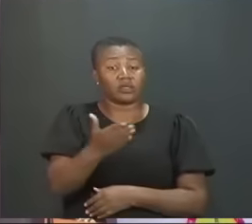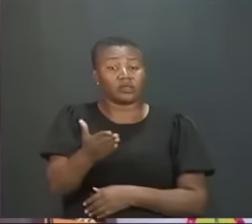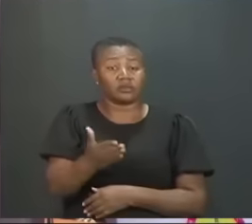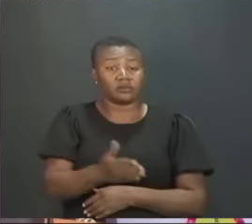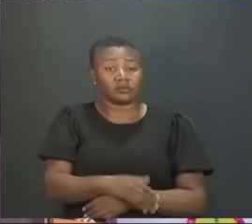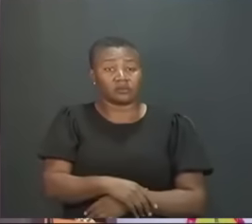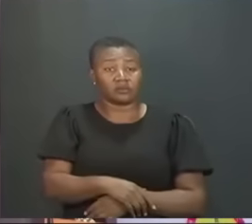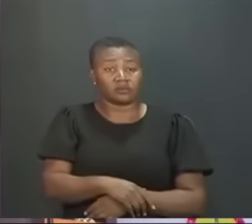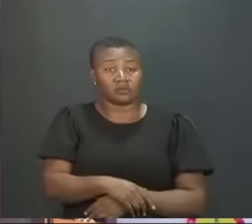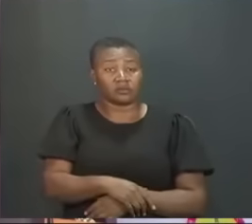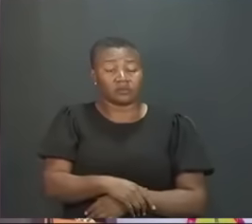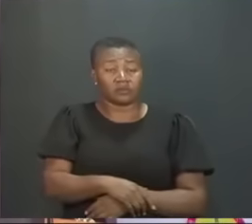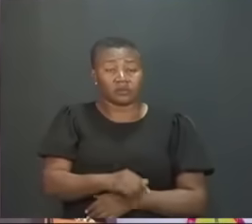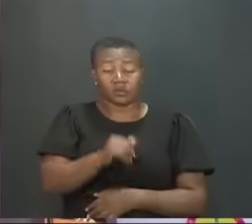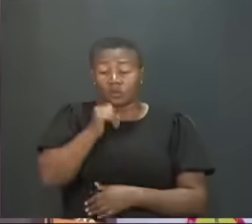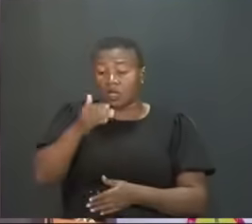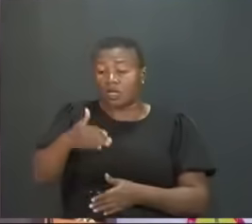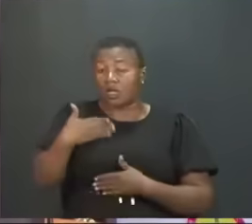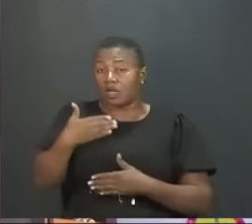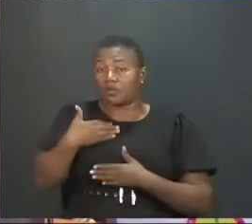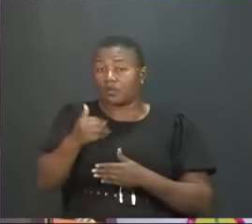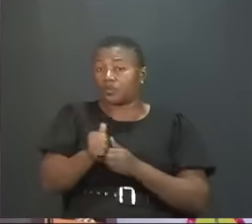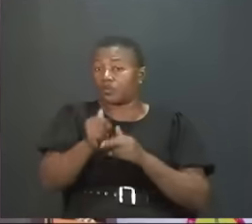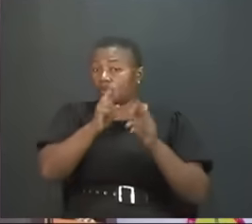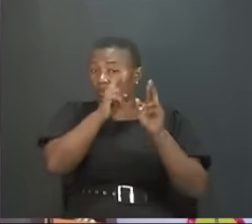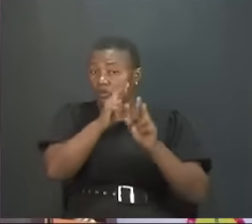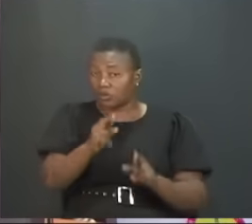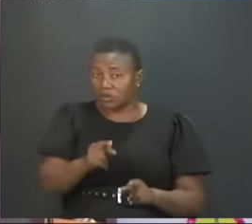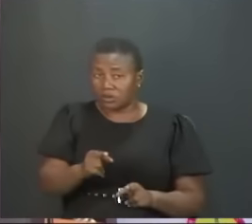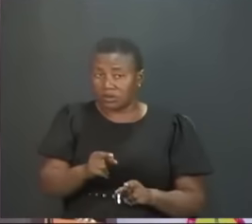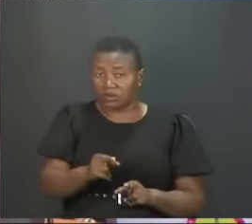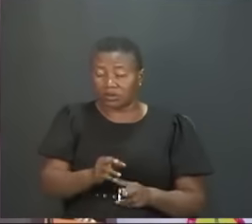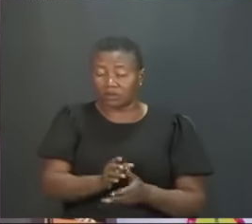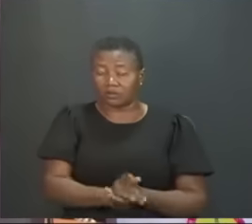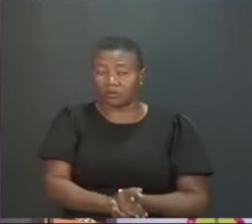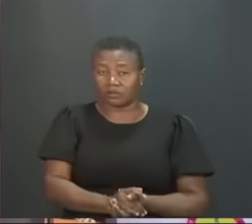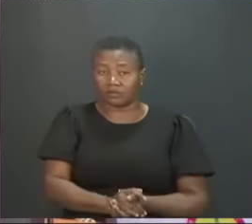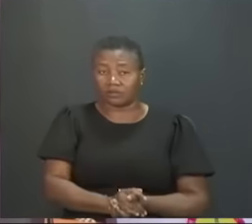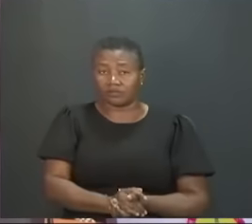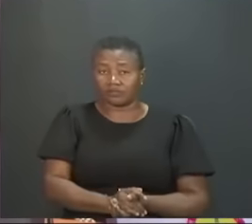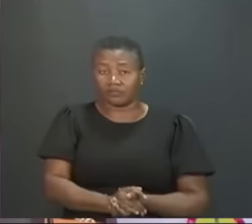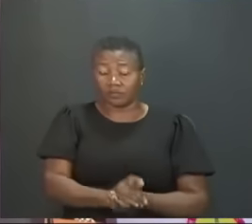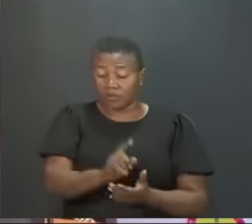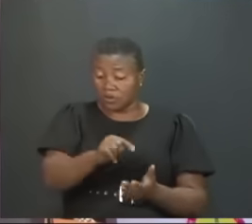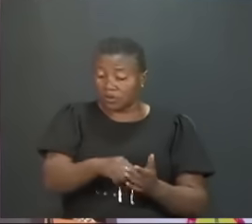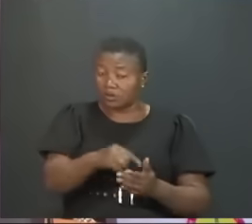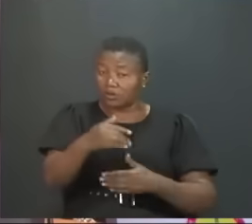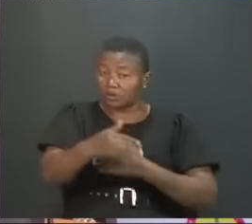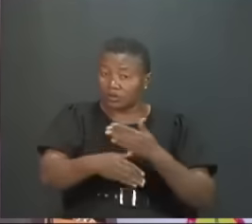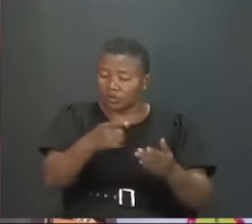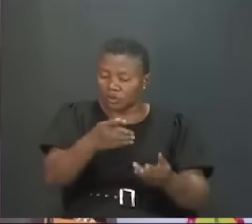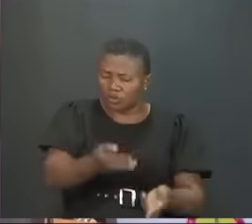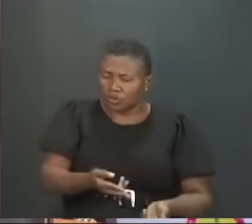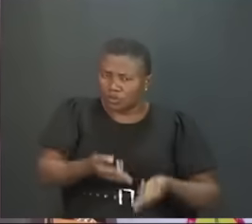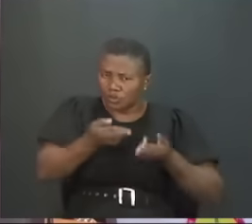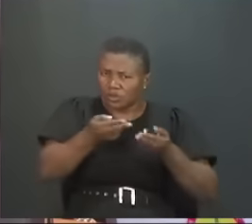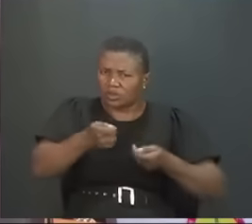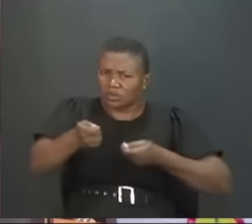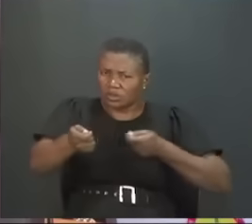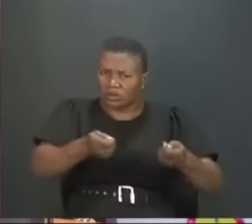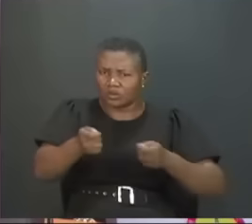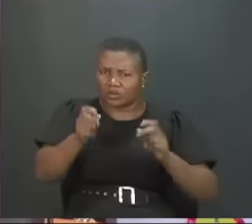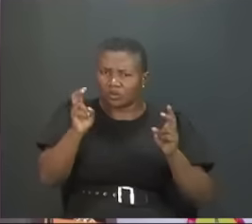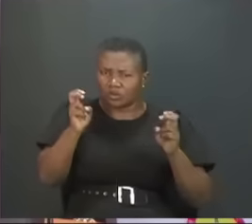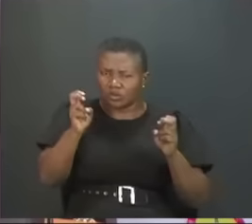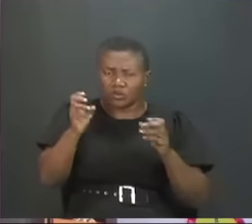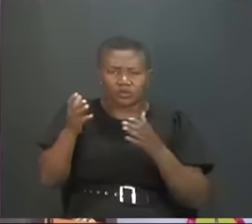You may not be happy with the outcome, but this is not the procedure. You've raised the administrative issues. I think you've exhausted those